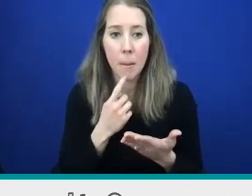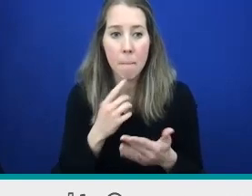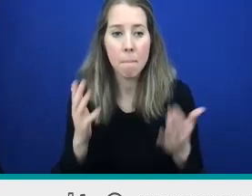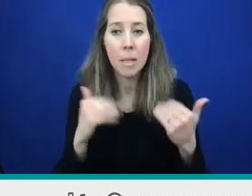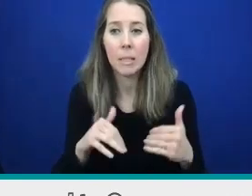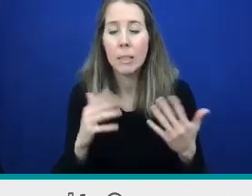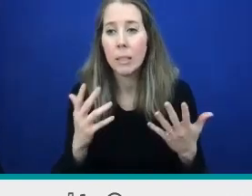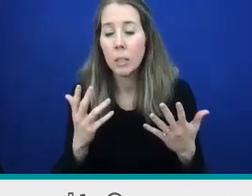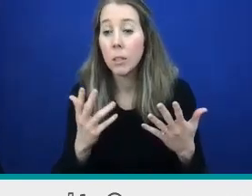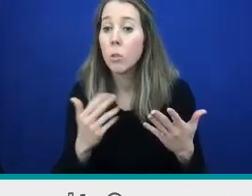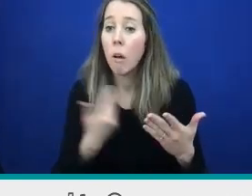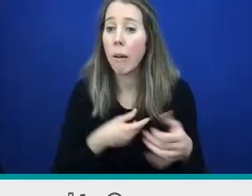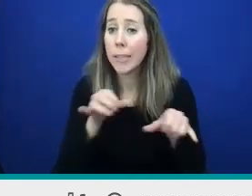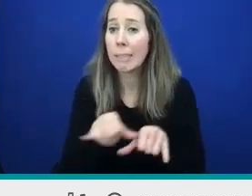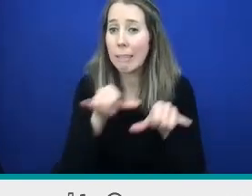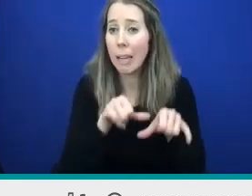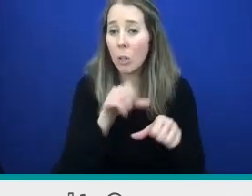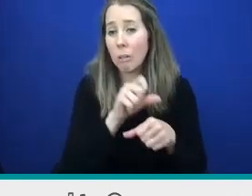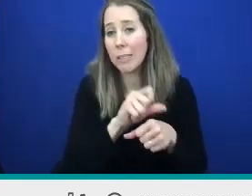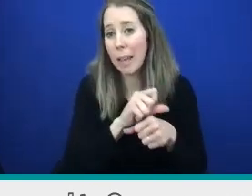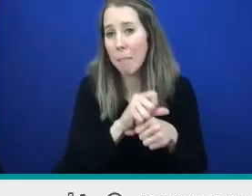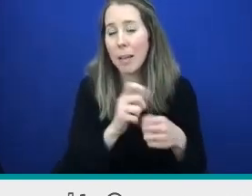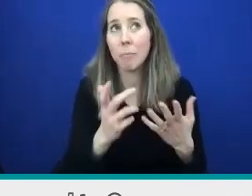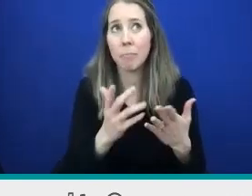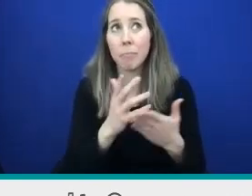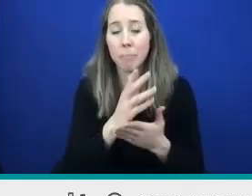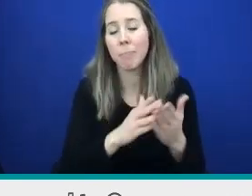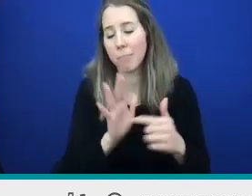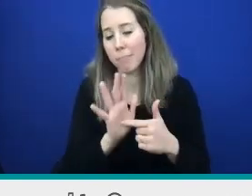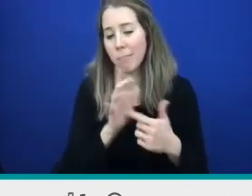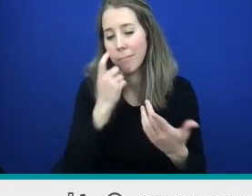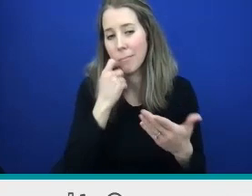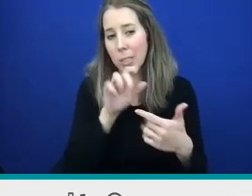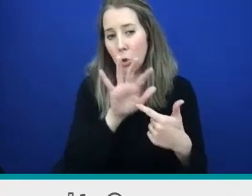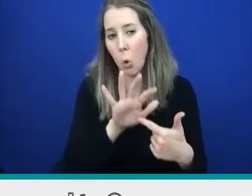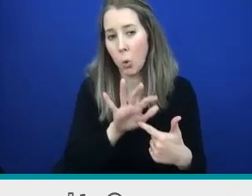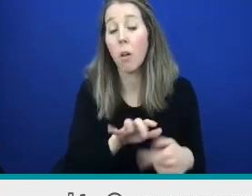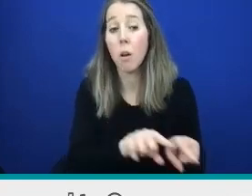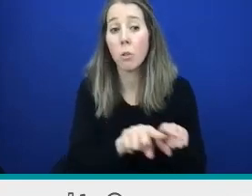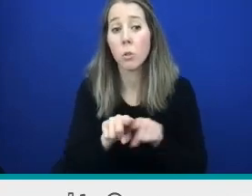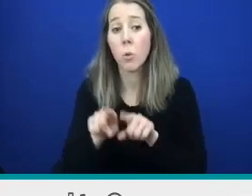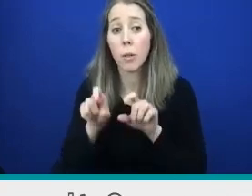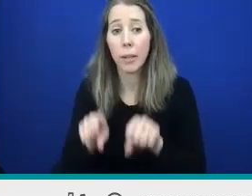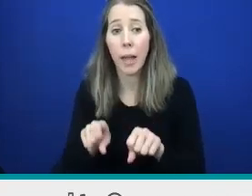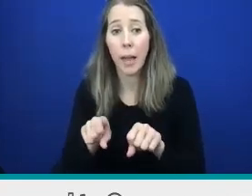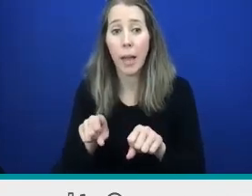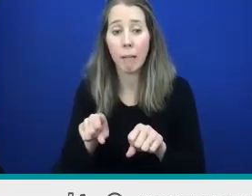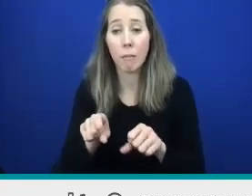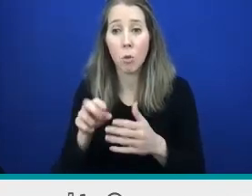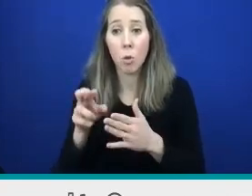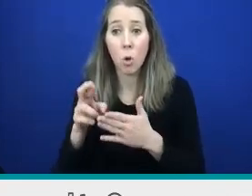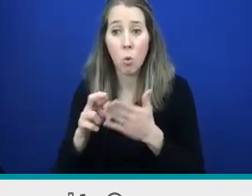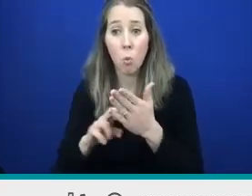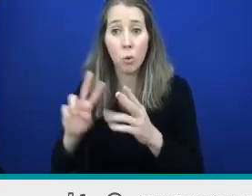Outside of just kind of our standard assignment, which are some of the examples that we just showed, you also have the ability to kind of flip those roles and to